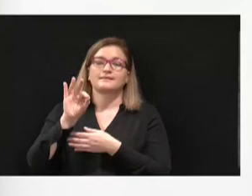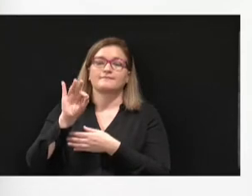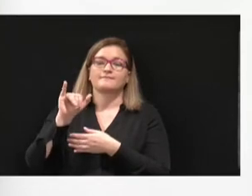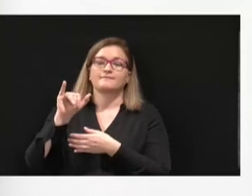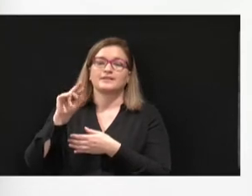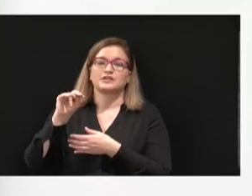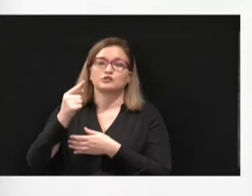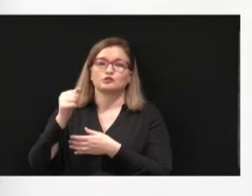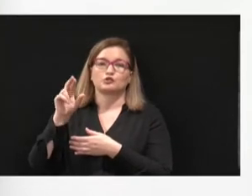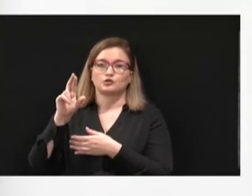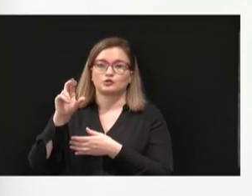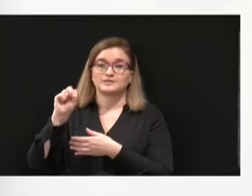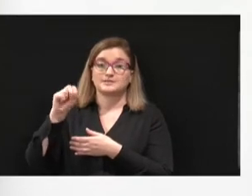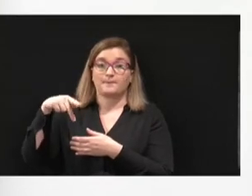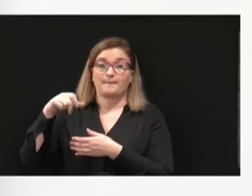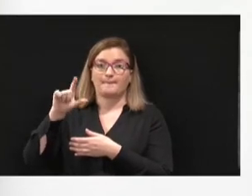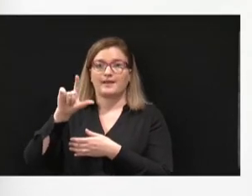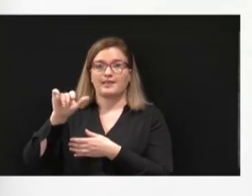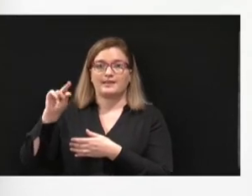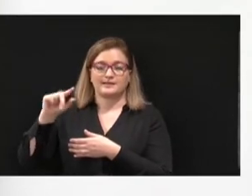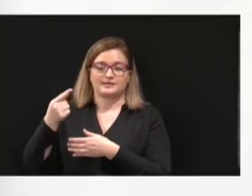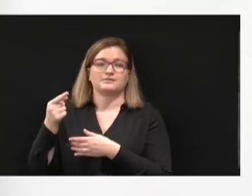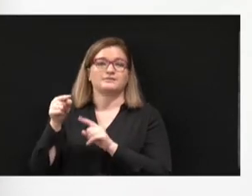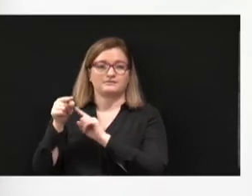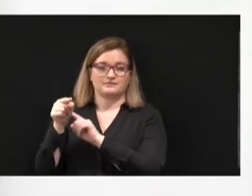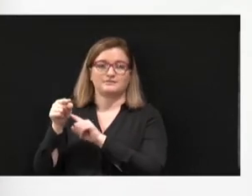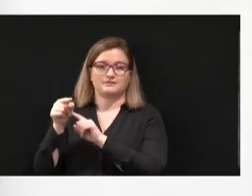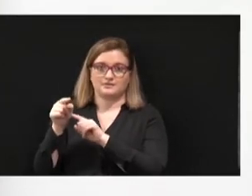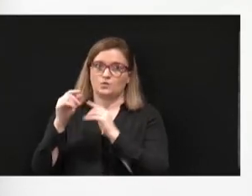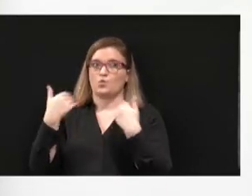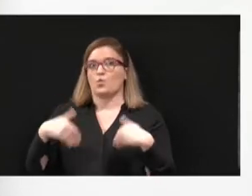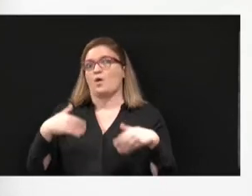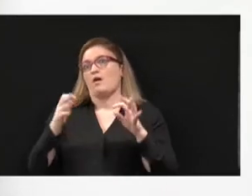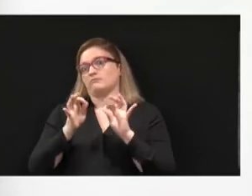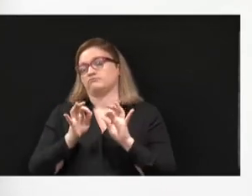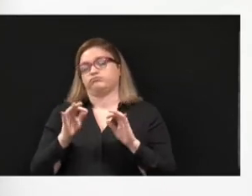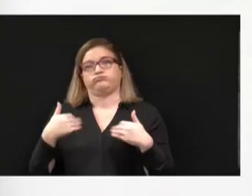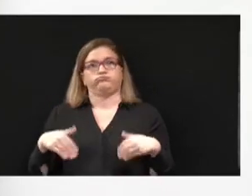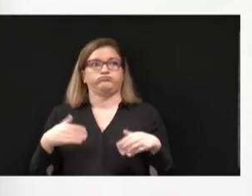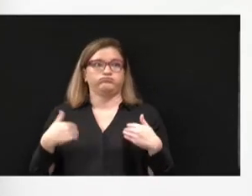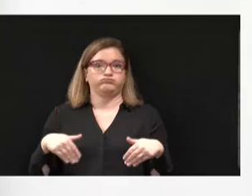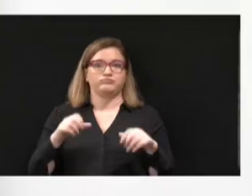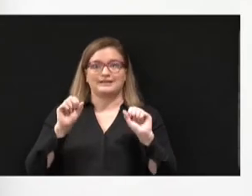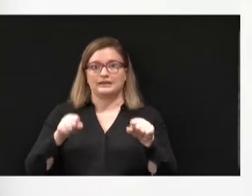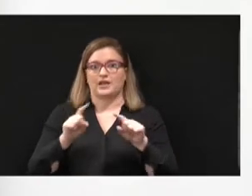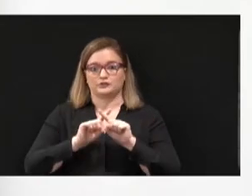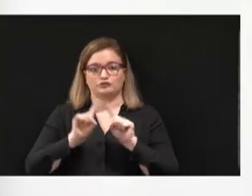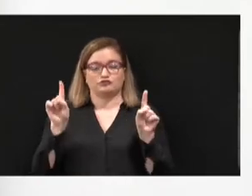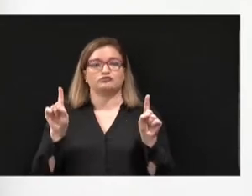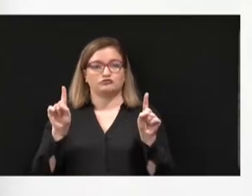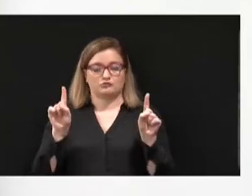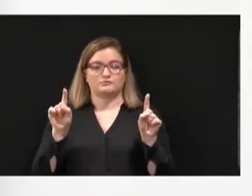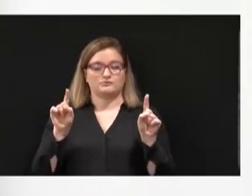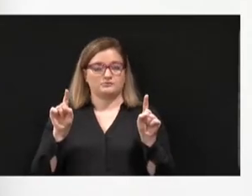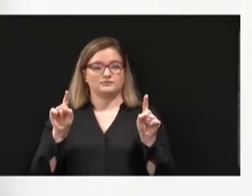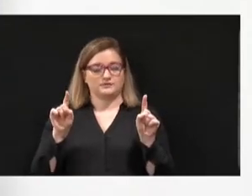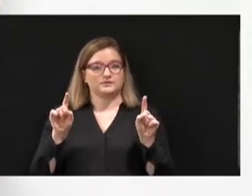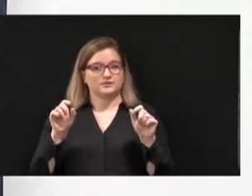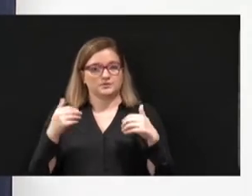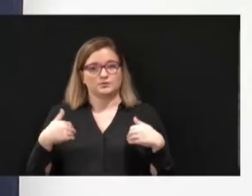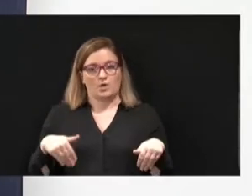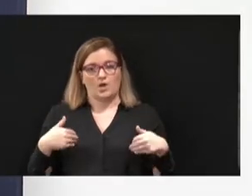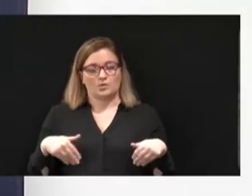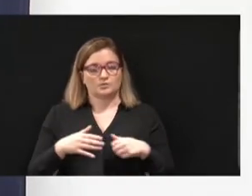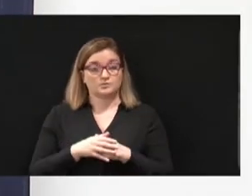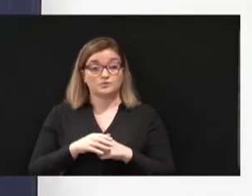later, and it really is a game changer. So for example, if the word is dog, we would tell the children